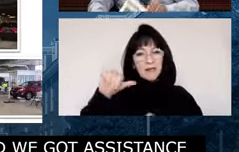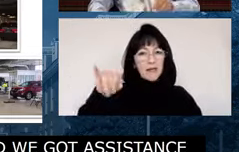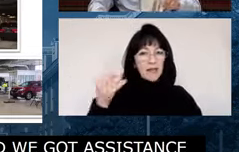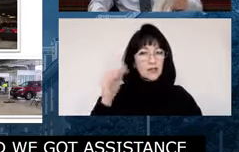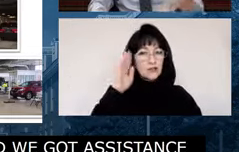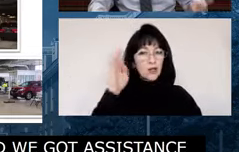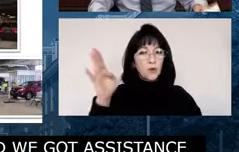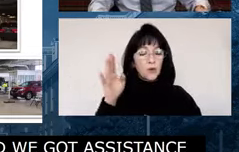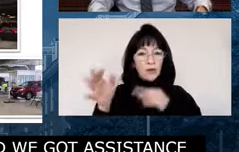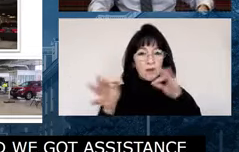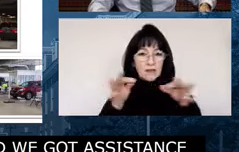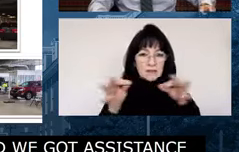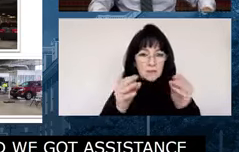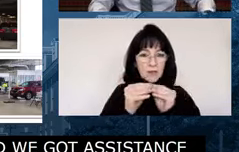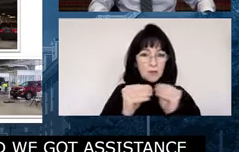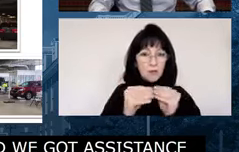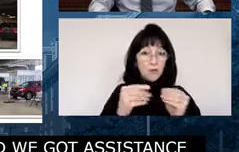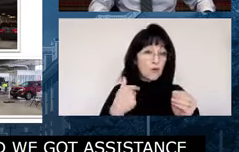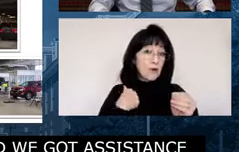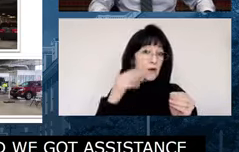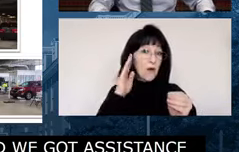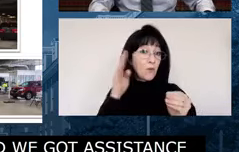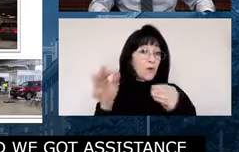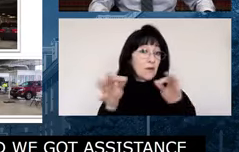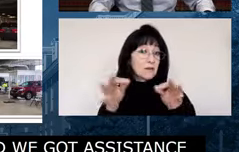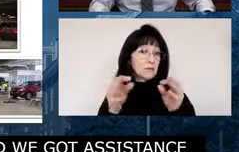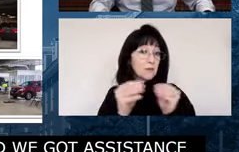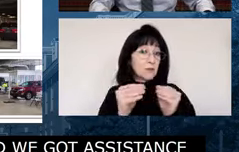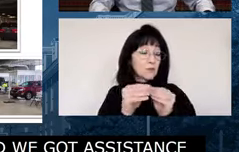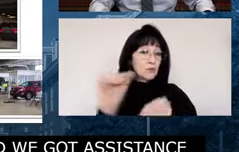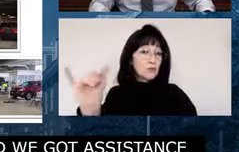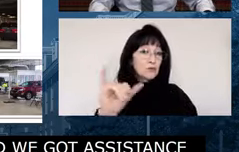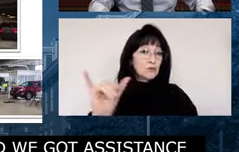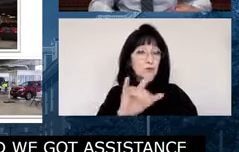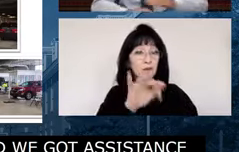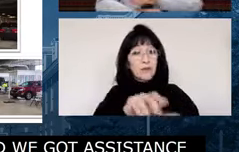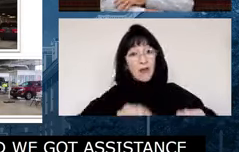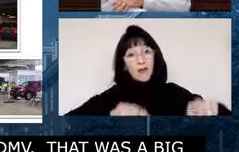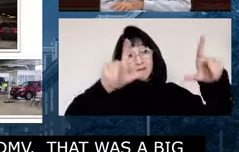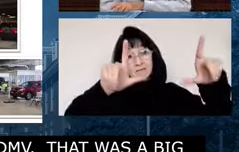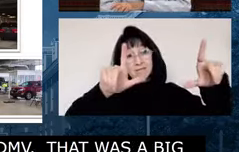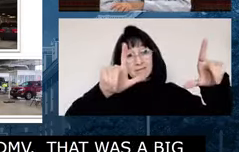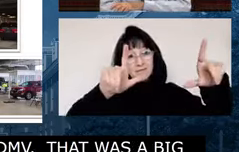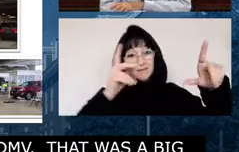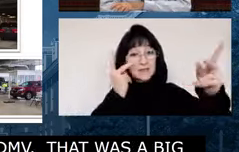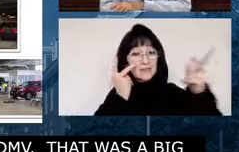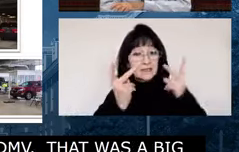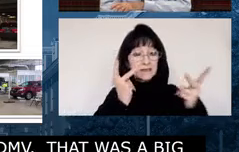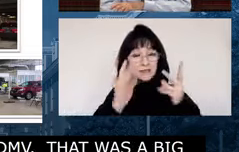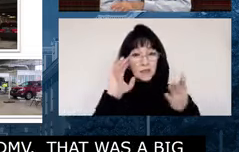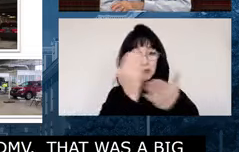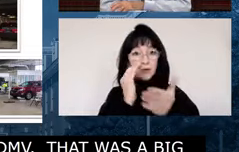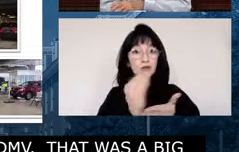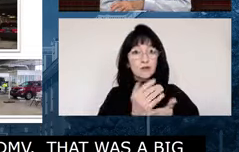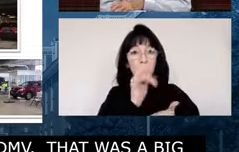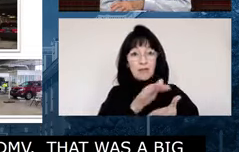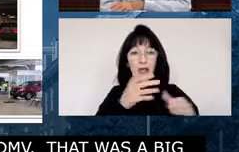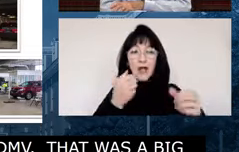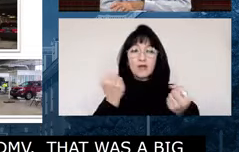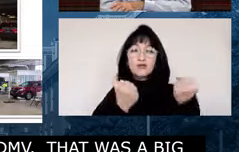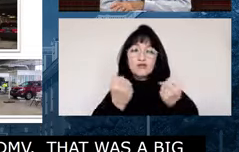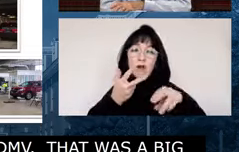have more on that. Here you go on the next slide. There's the COVID-19 drive-through testing site at Delaware